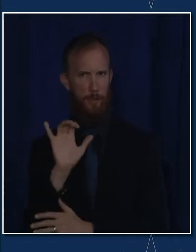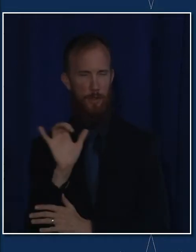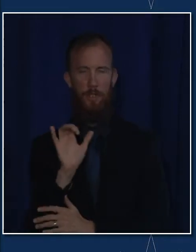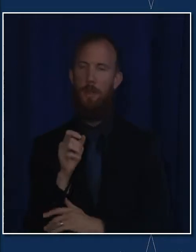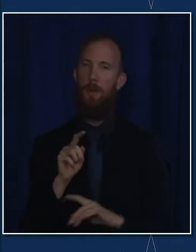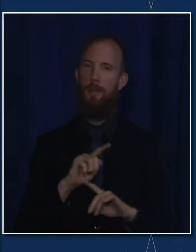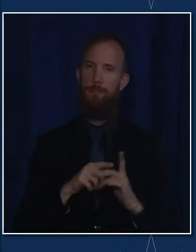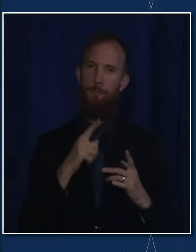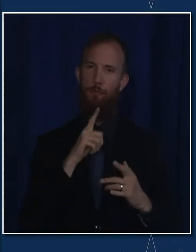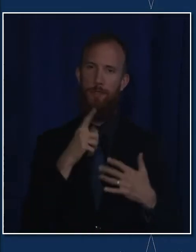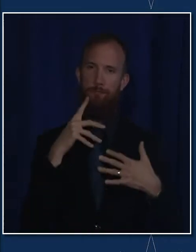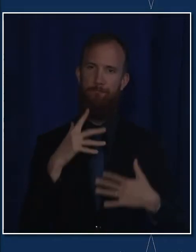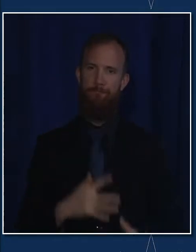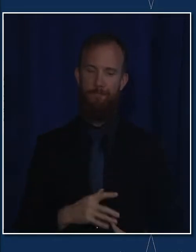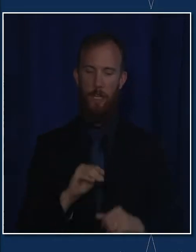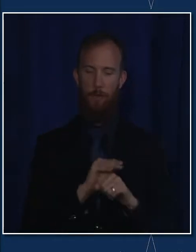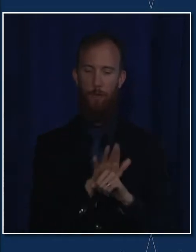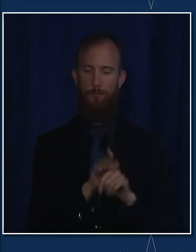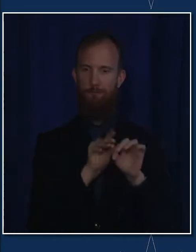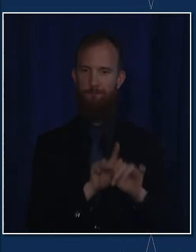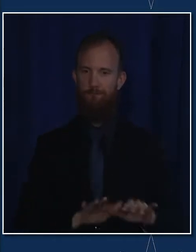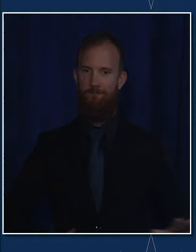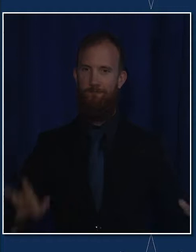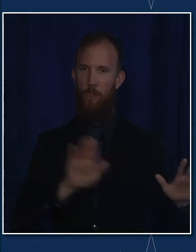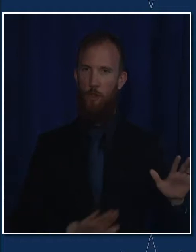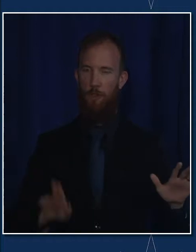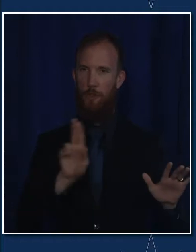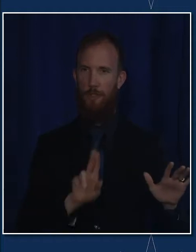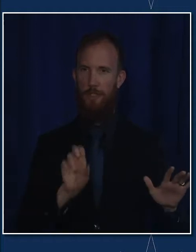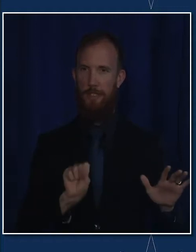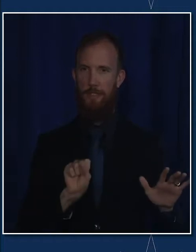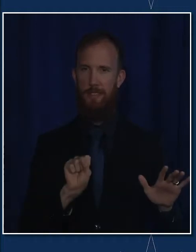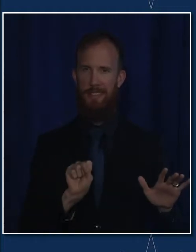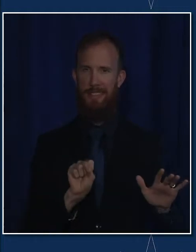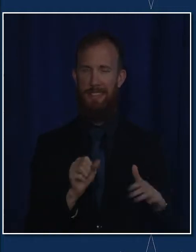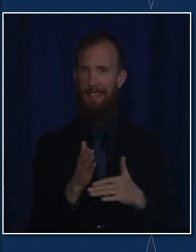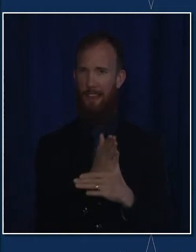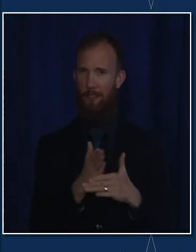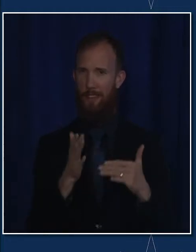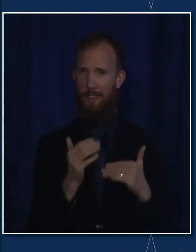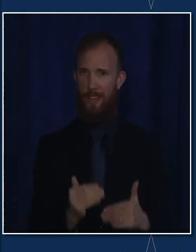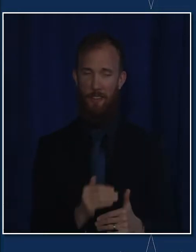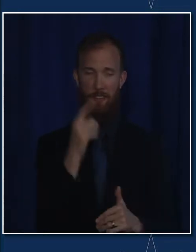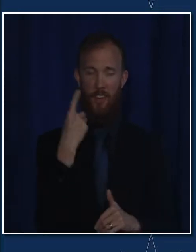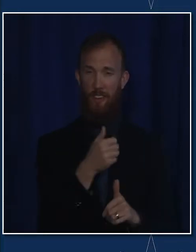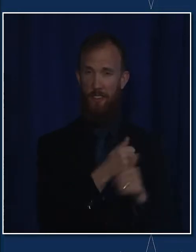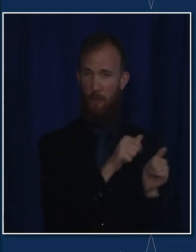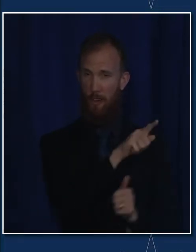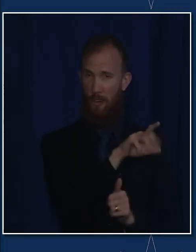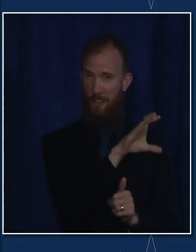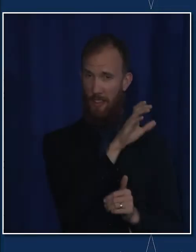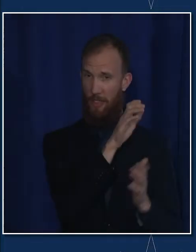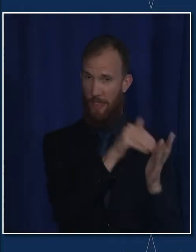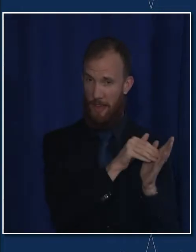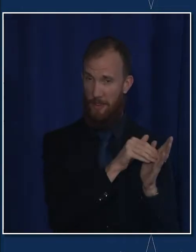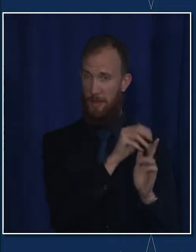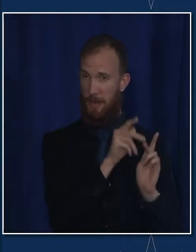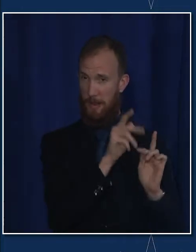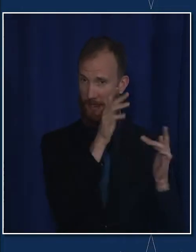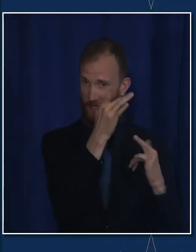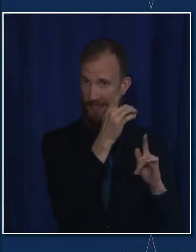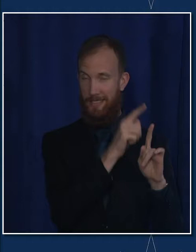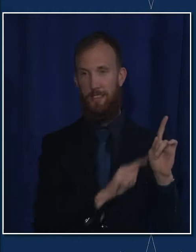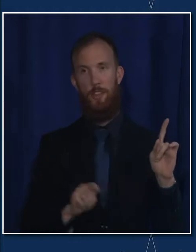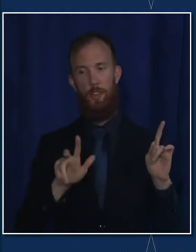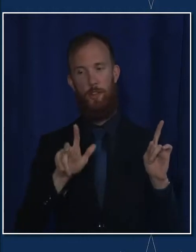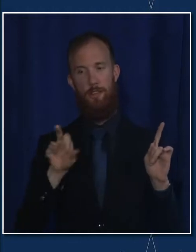United States. The average right now is at 39 cases per 100,000 per day. We're doing much better than that here